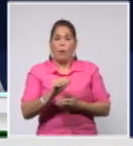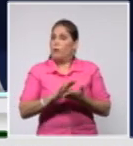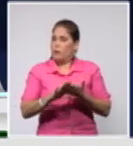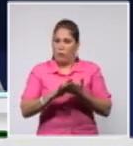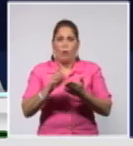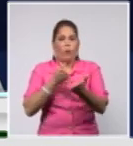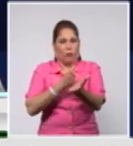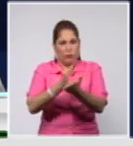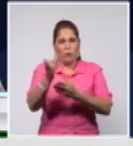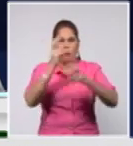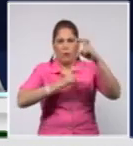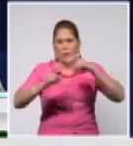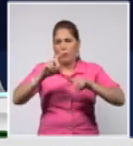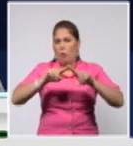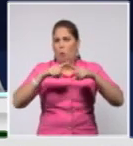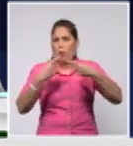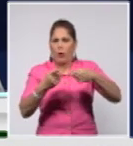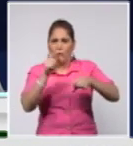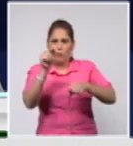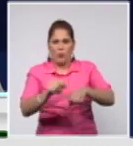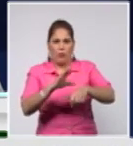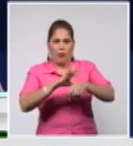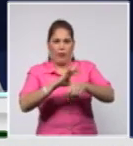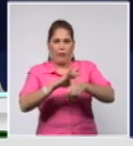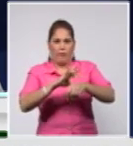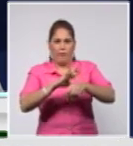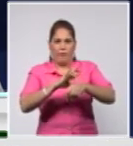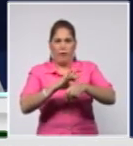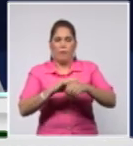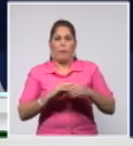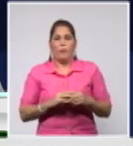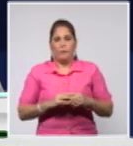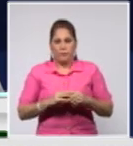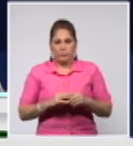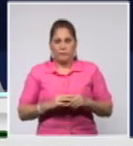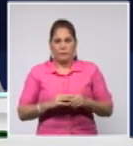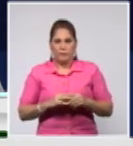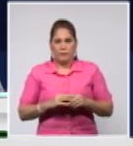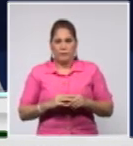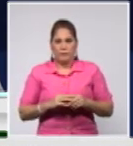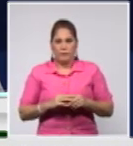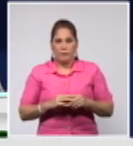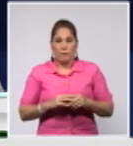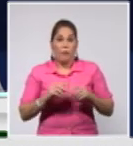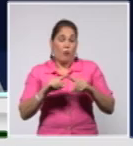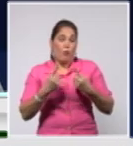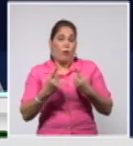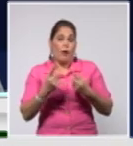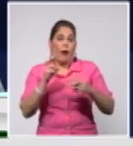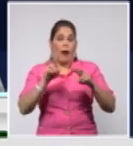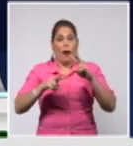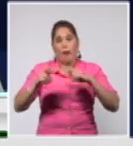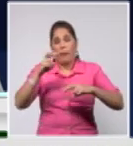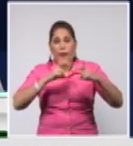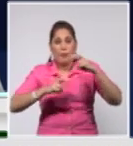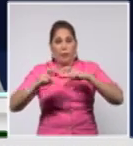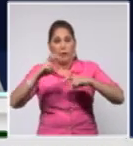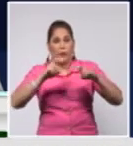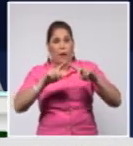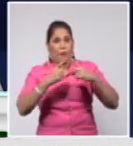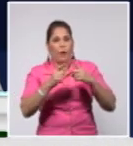for 50.6% of all cases, and 17 are female,